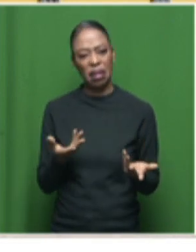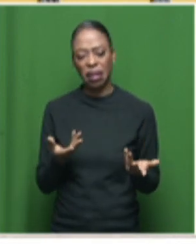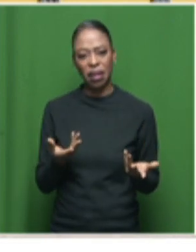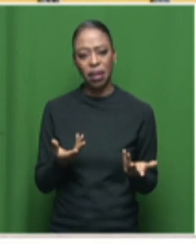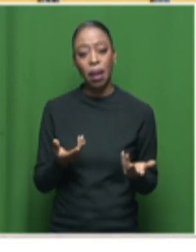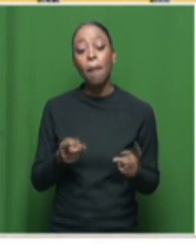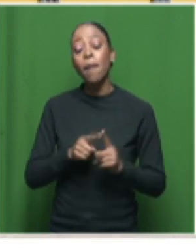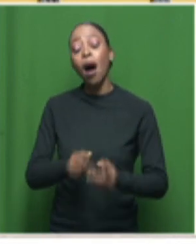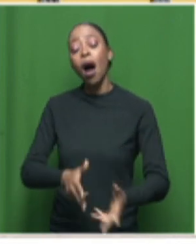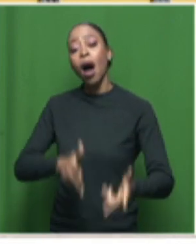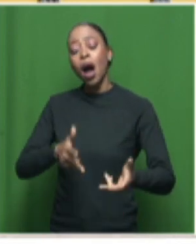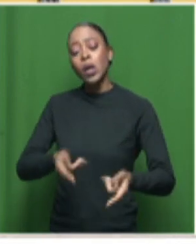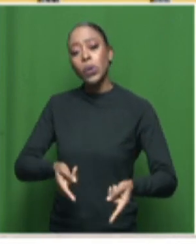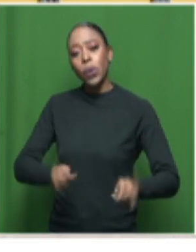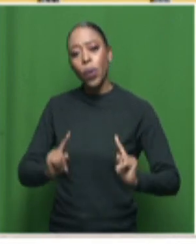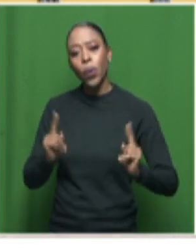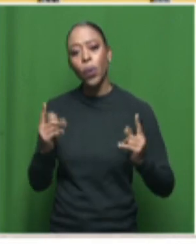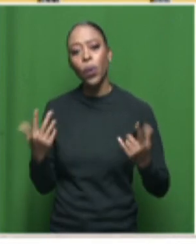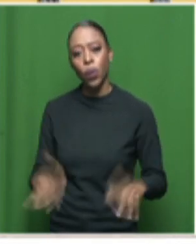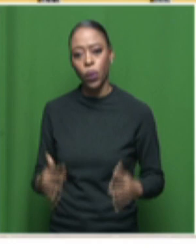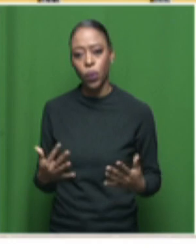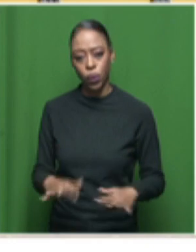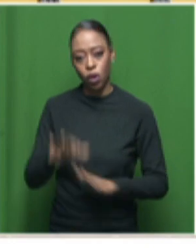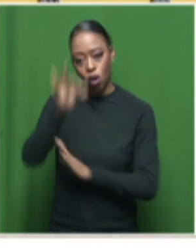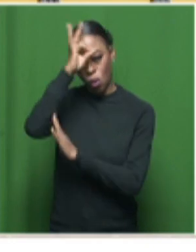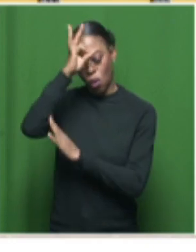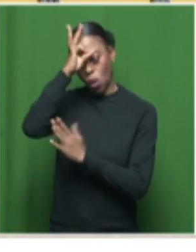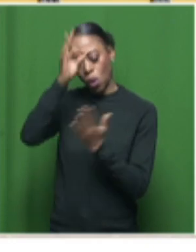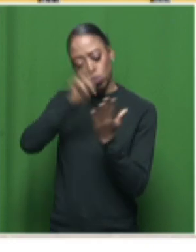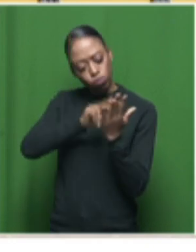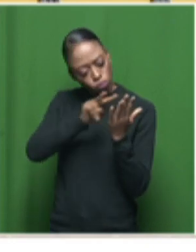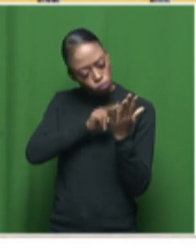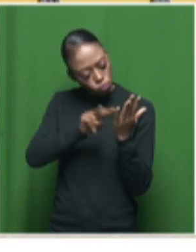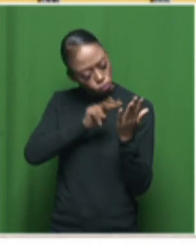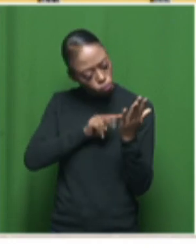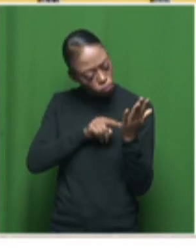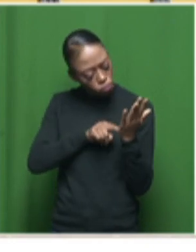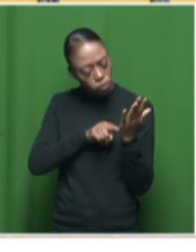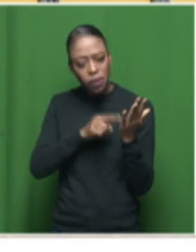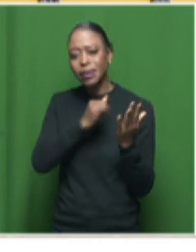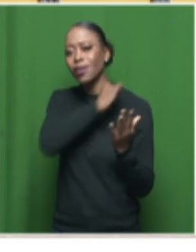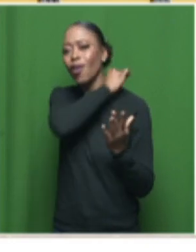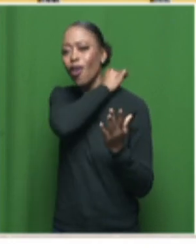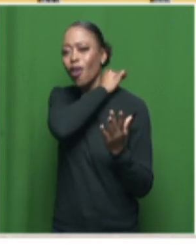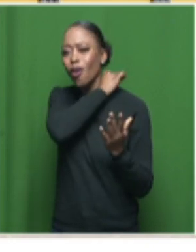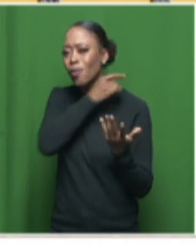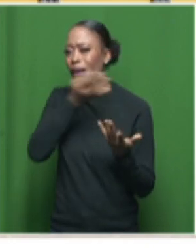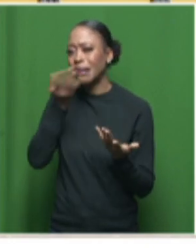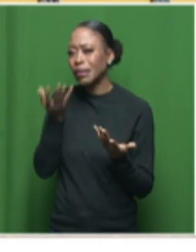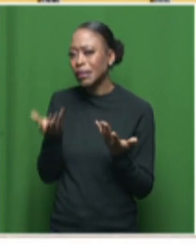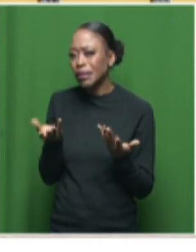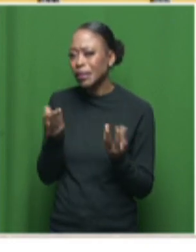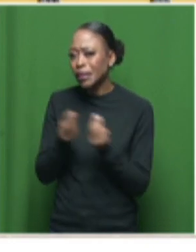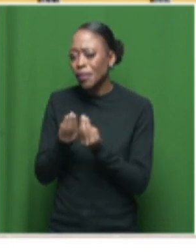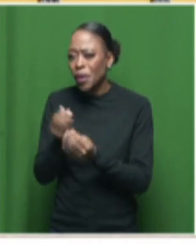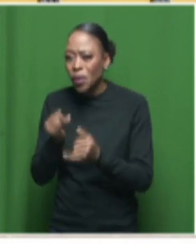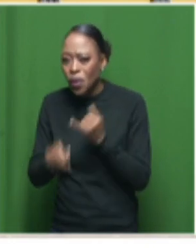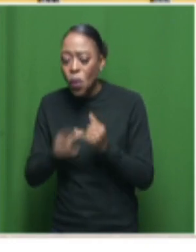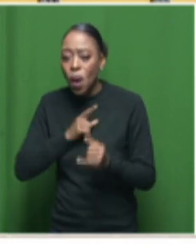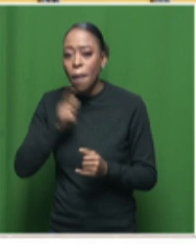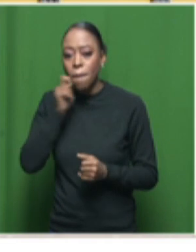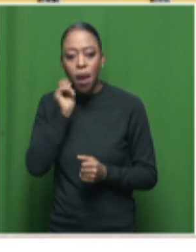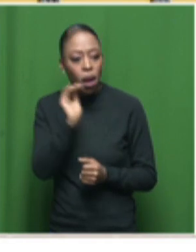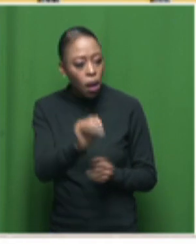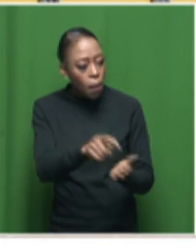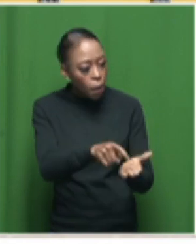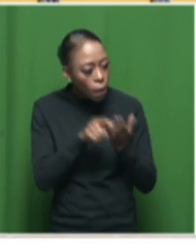they were heavily armed. From the police statement, what we read, it looks like a robbery gone wrong, where these men wanted money